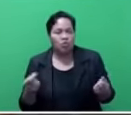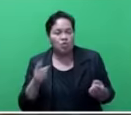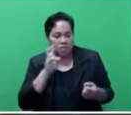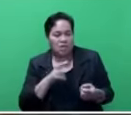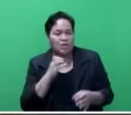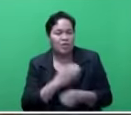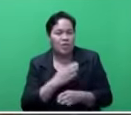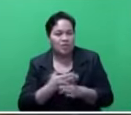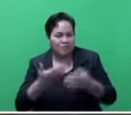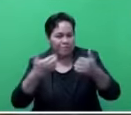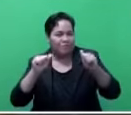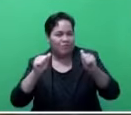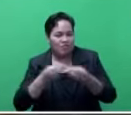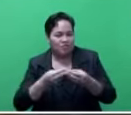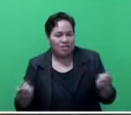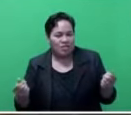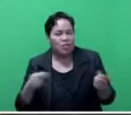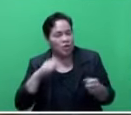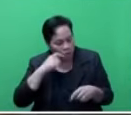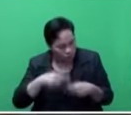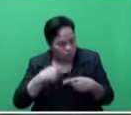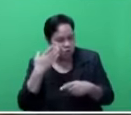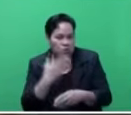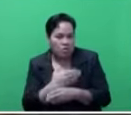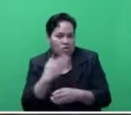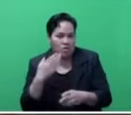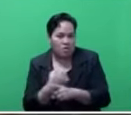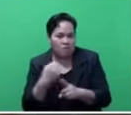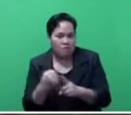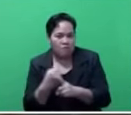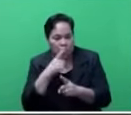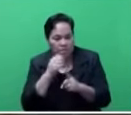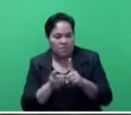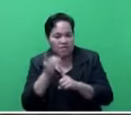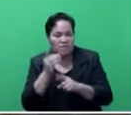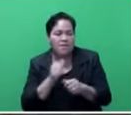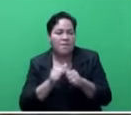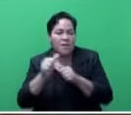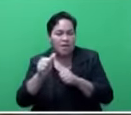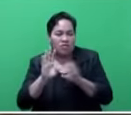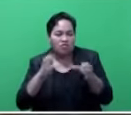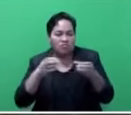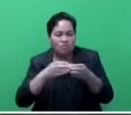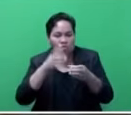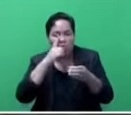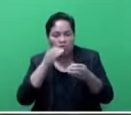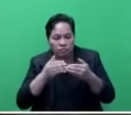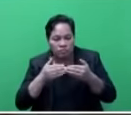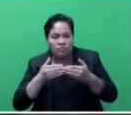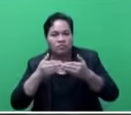working to address this issue. We'll continue to work on it so we can develop the best group of people in this country to move Fiji